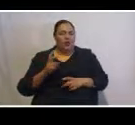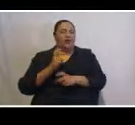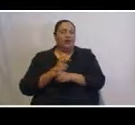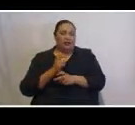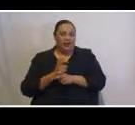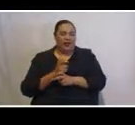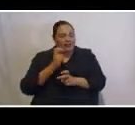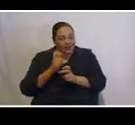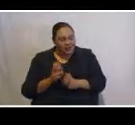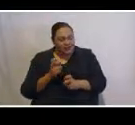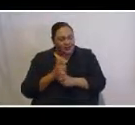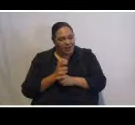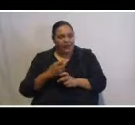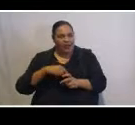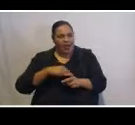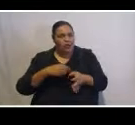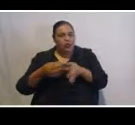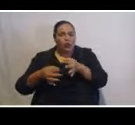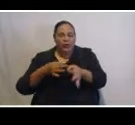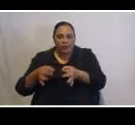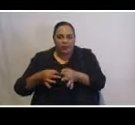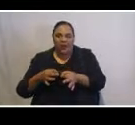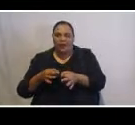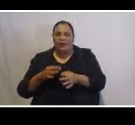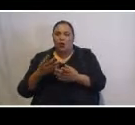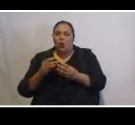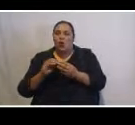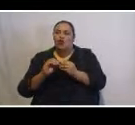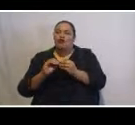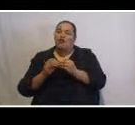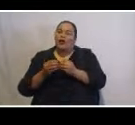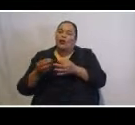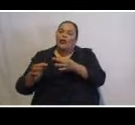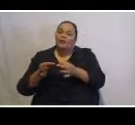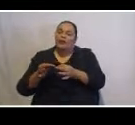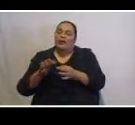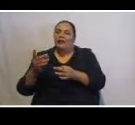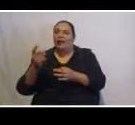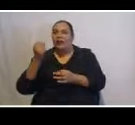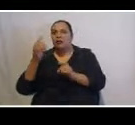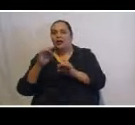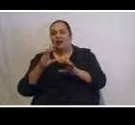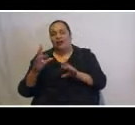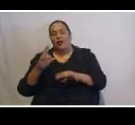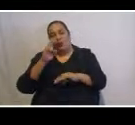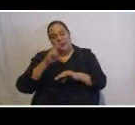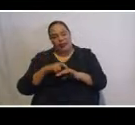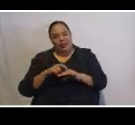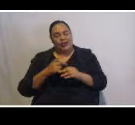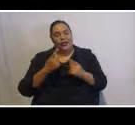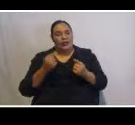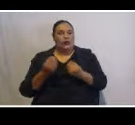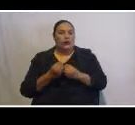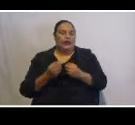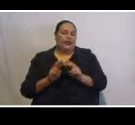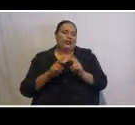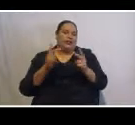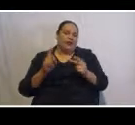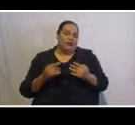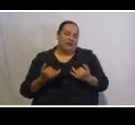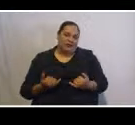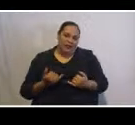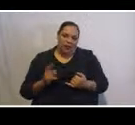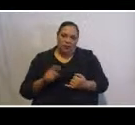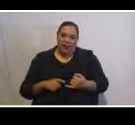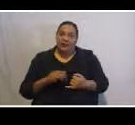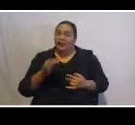for us to also explain and make it make sense to them. So we really need to do things a little bit different this time around.